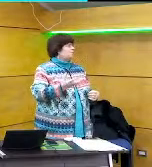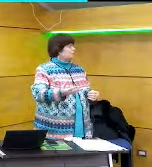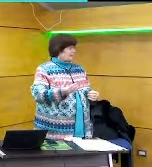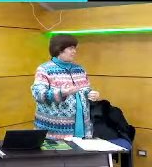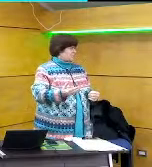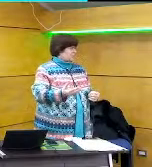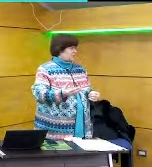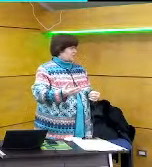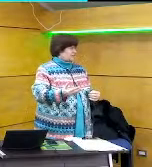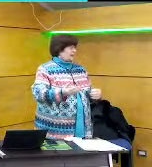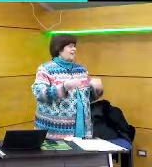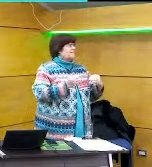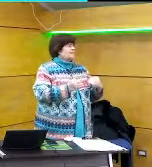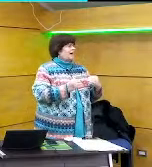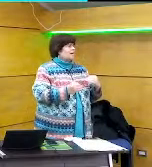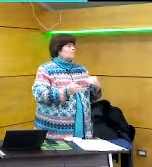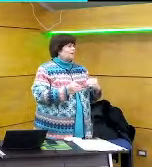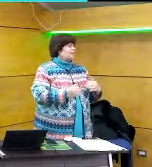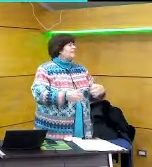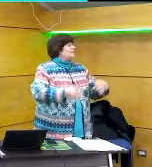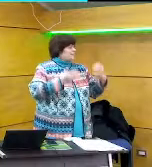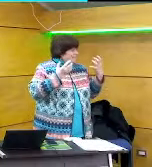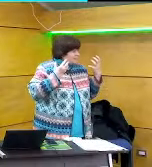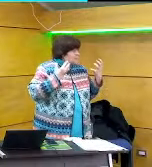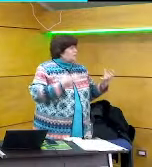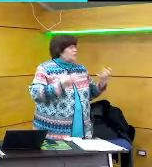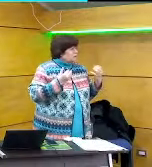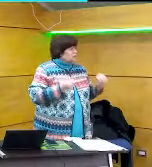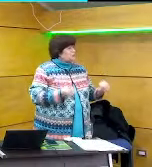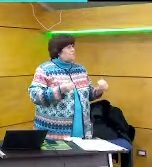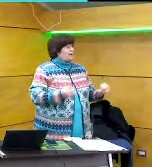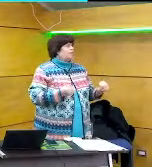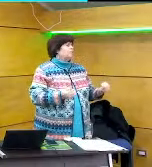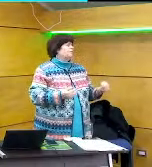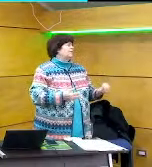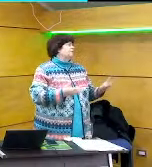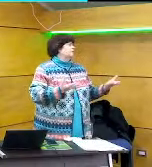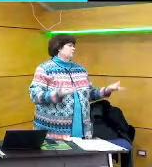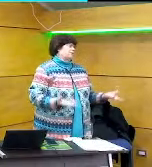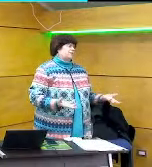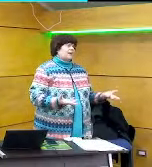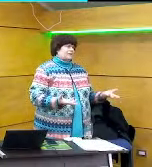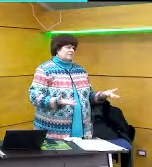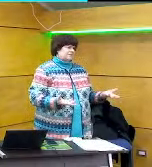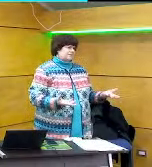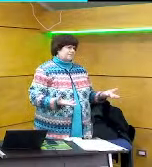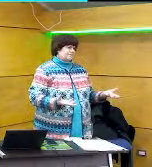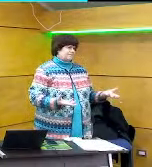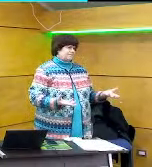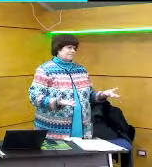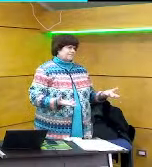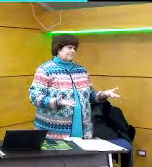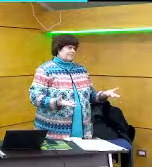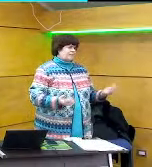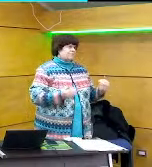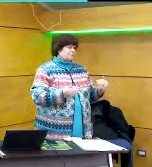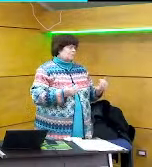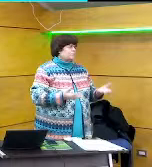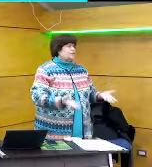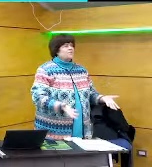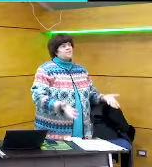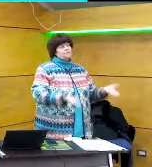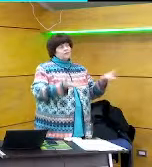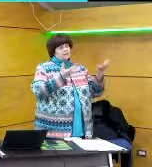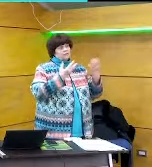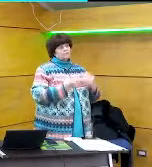a new language at a time when either you're a good pattern finder or you're not. And so